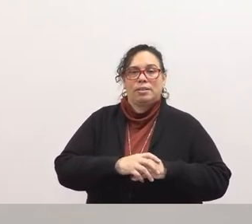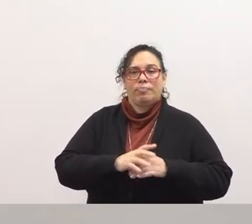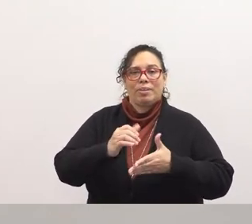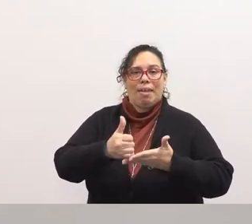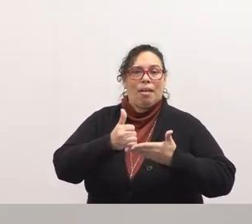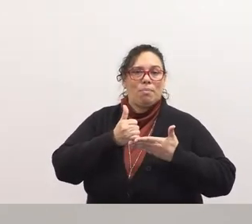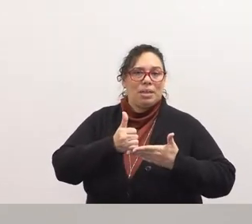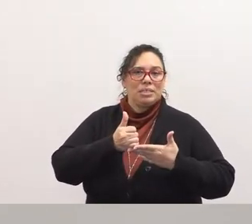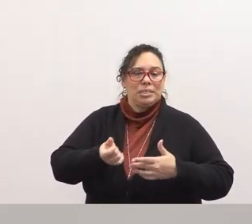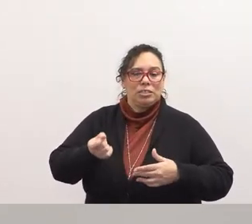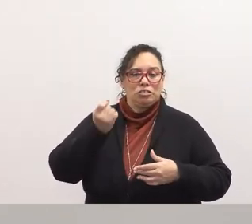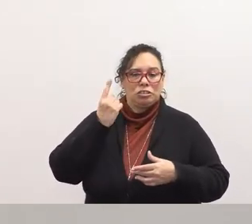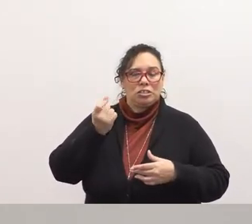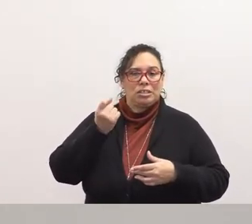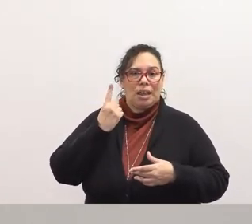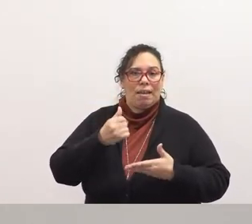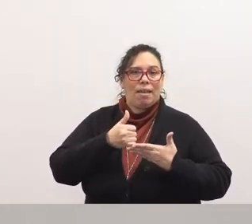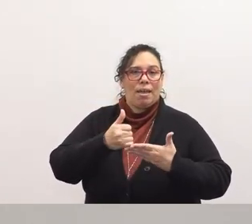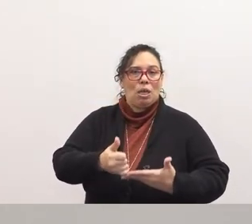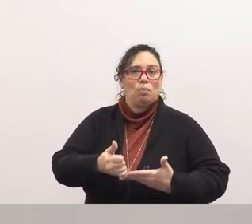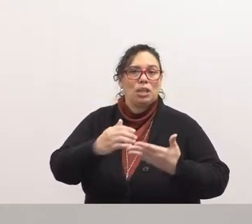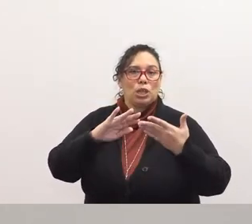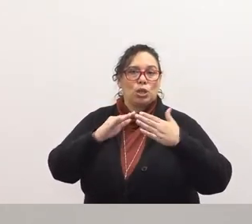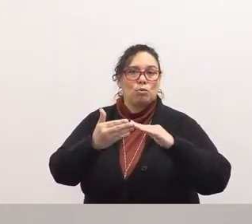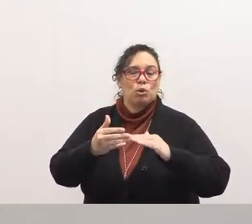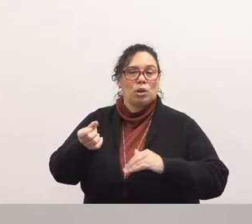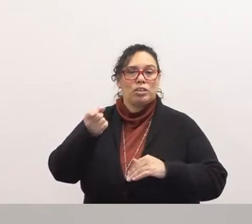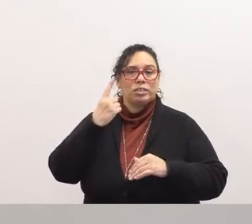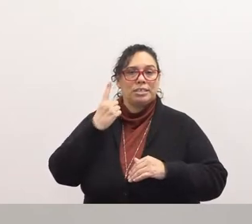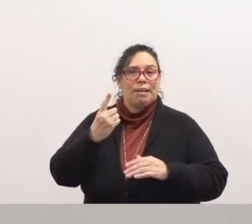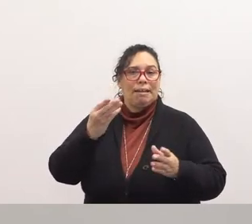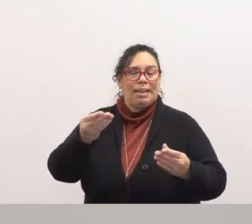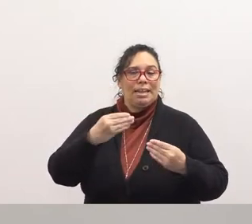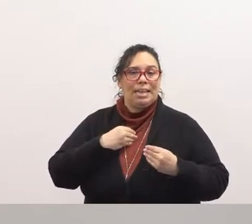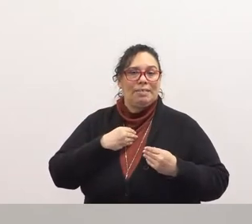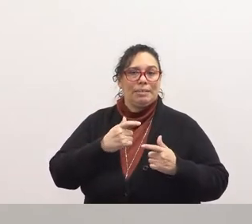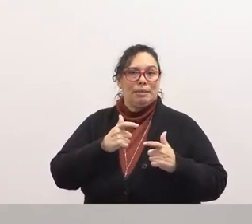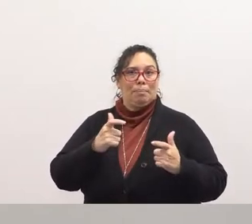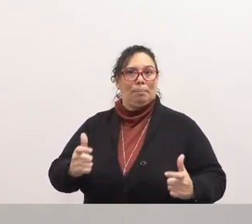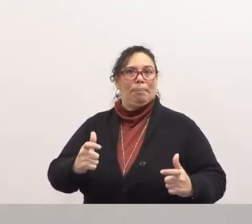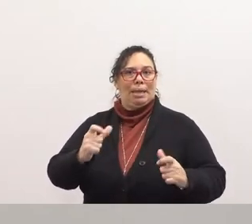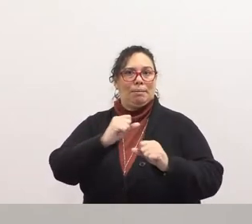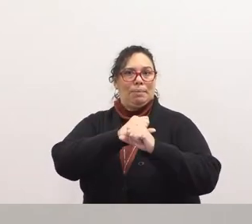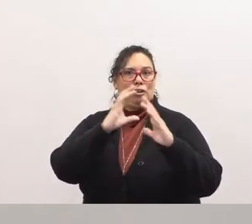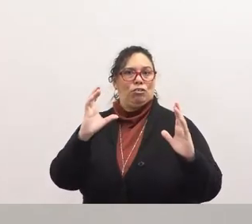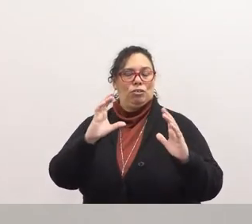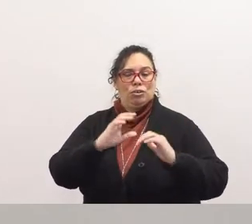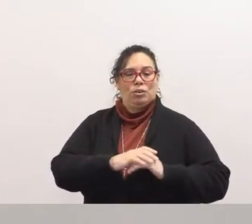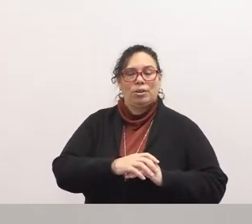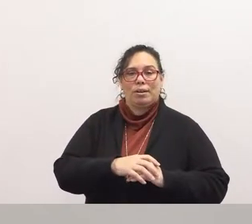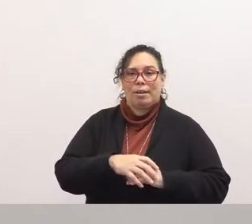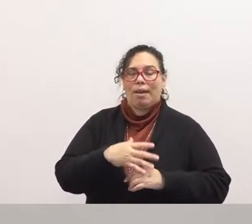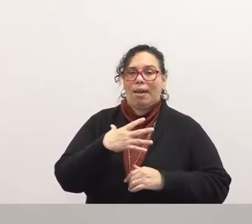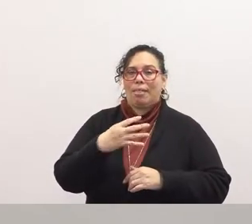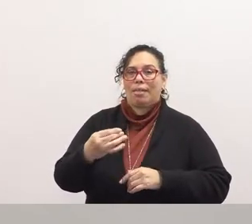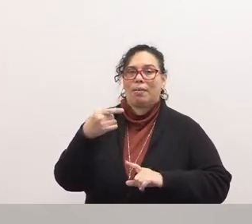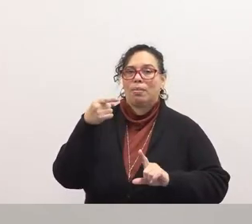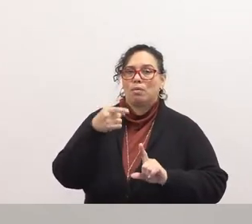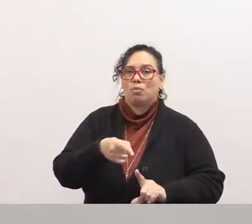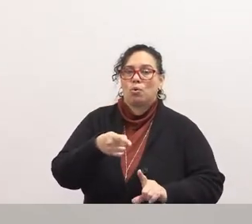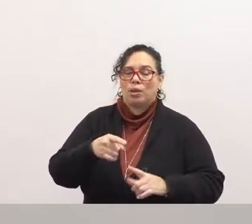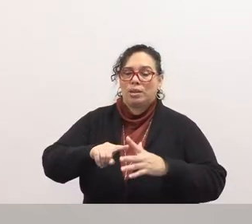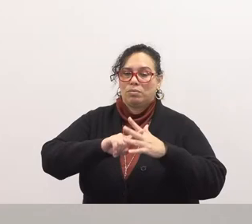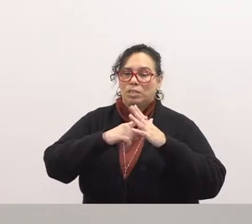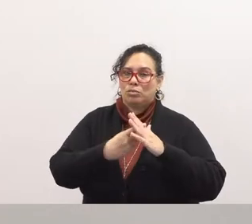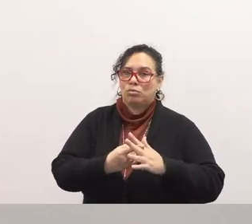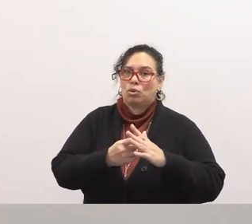helping us understand, helping the community understand, giving us a big picture. And I like the point of how we